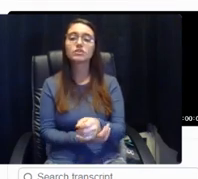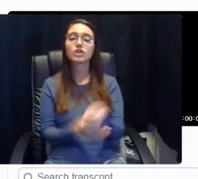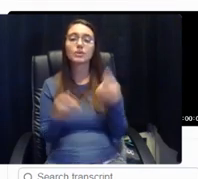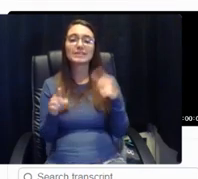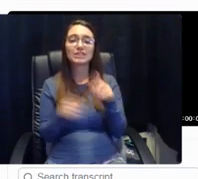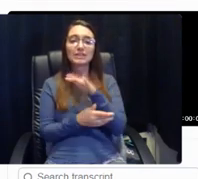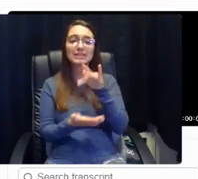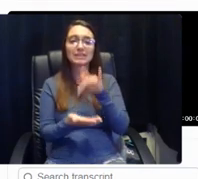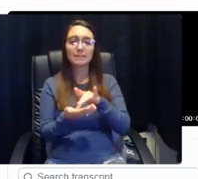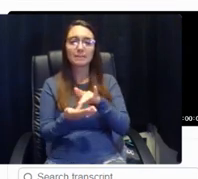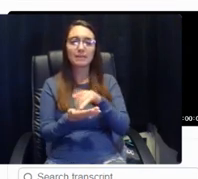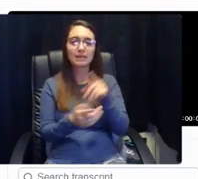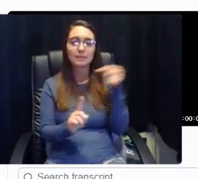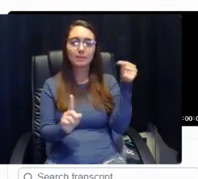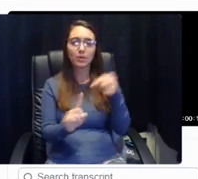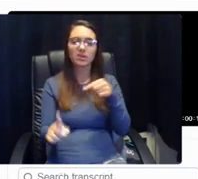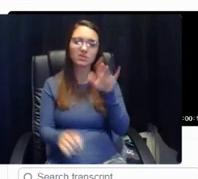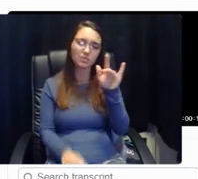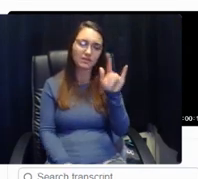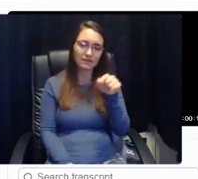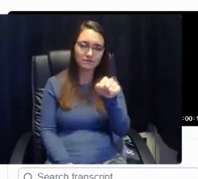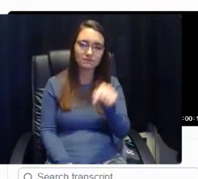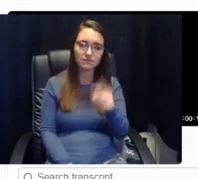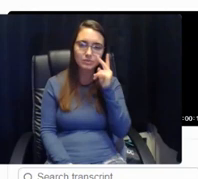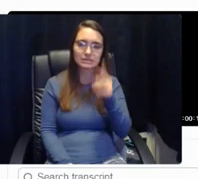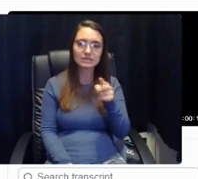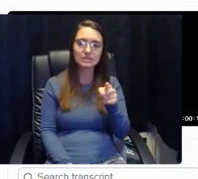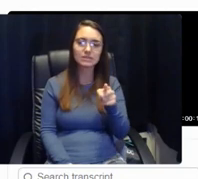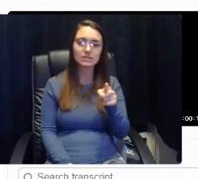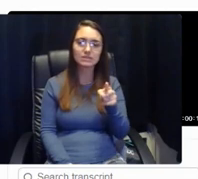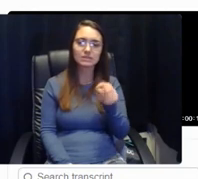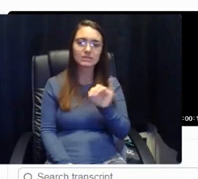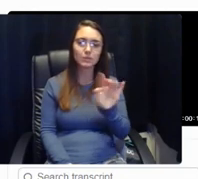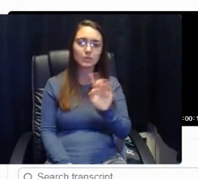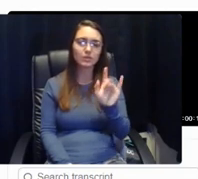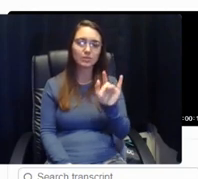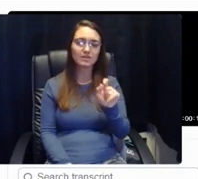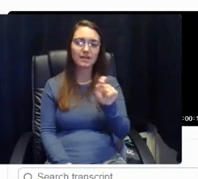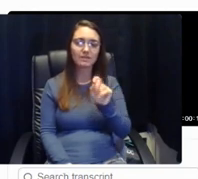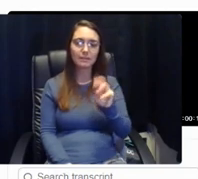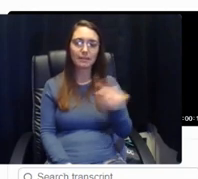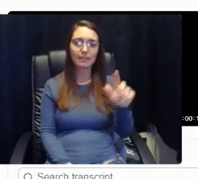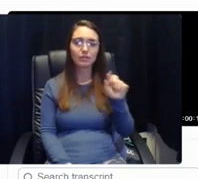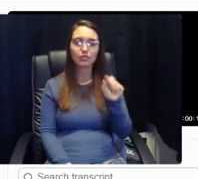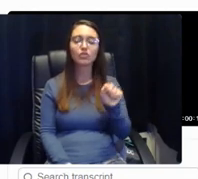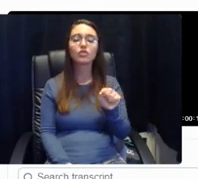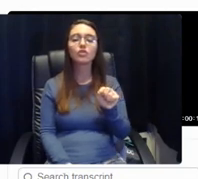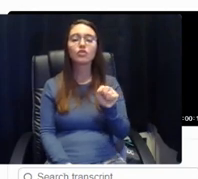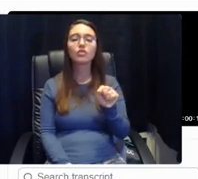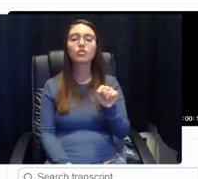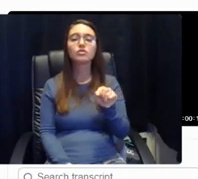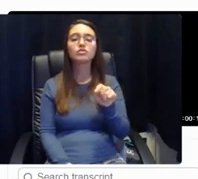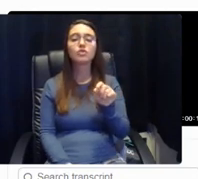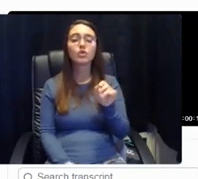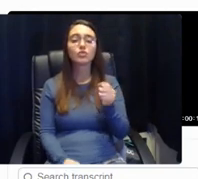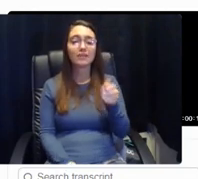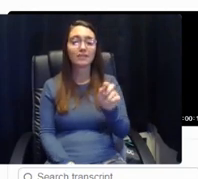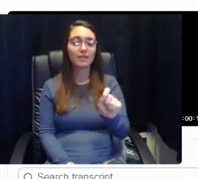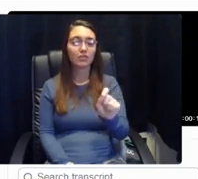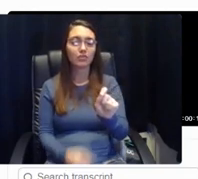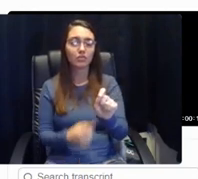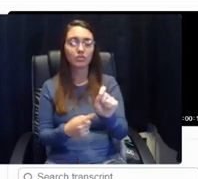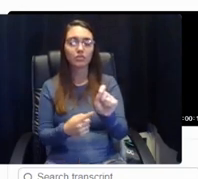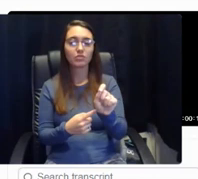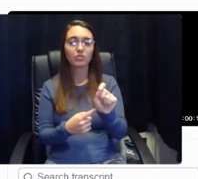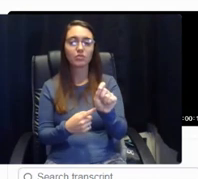that's 25 right here. So that where your 25 milliliter. So in the 25 milliliter here, what will be